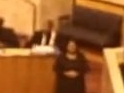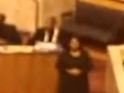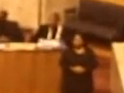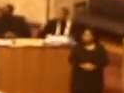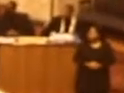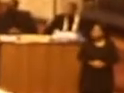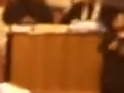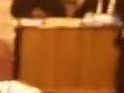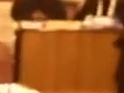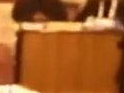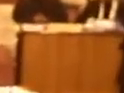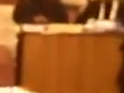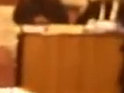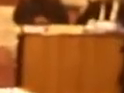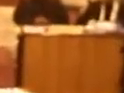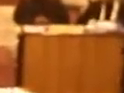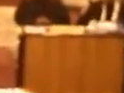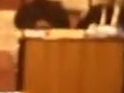Proceed.